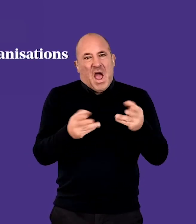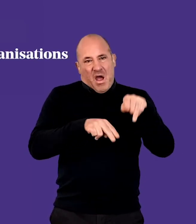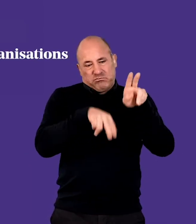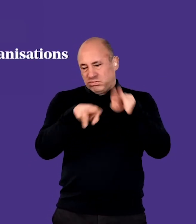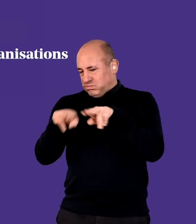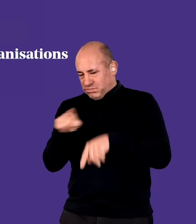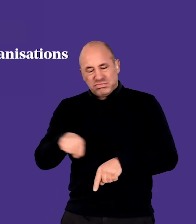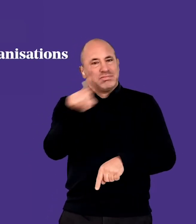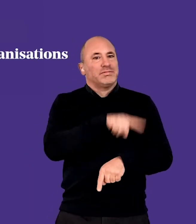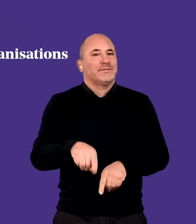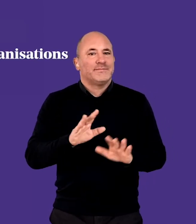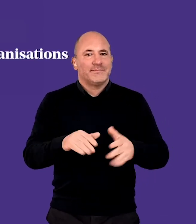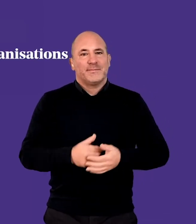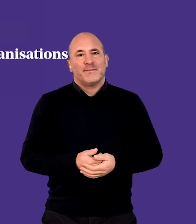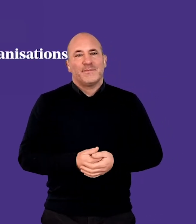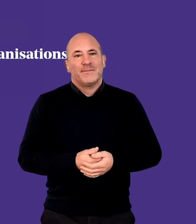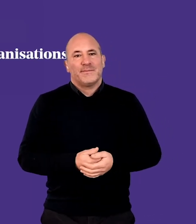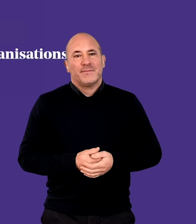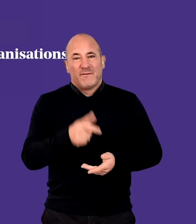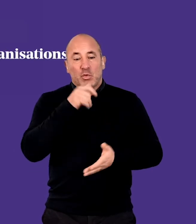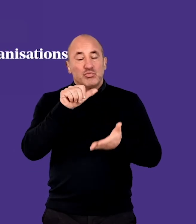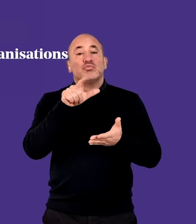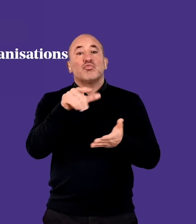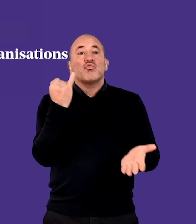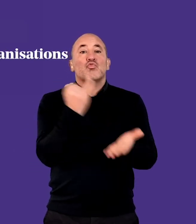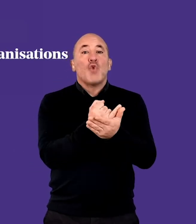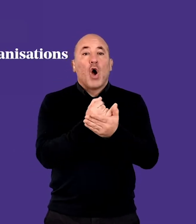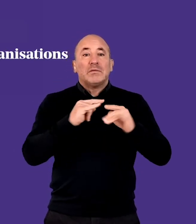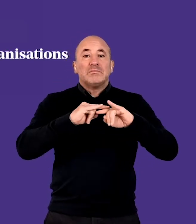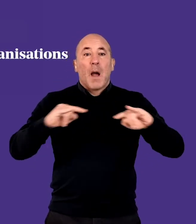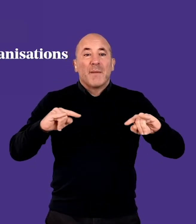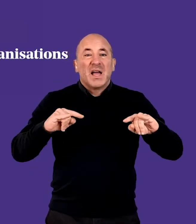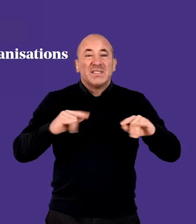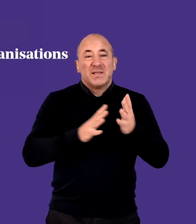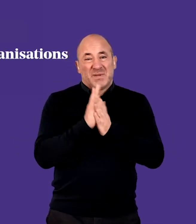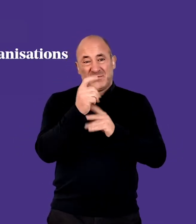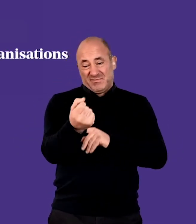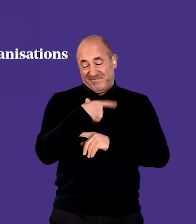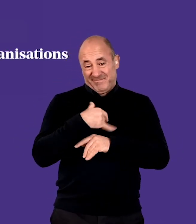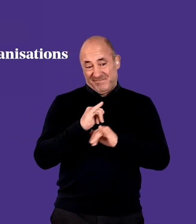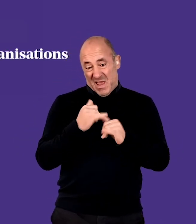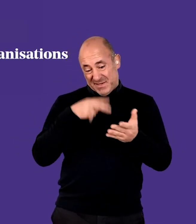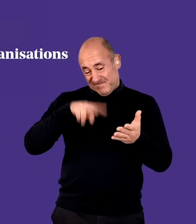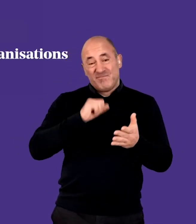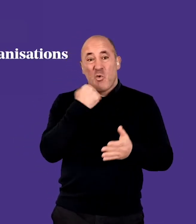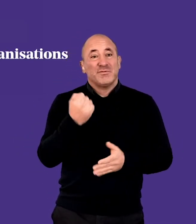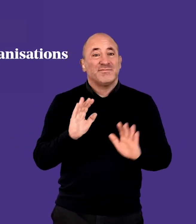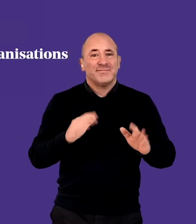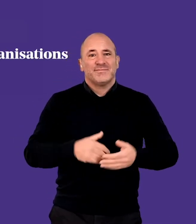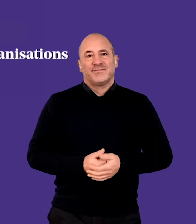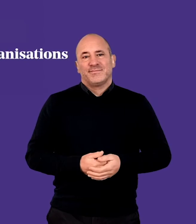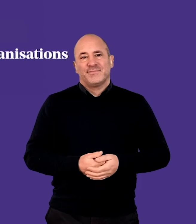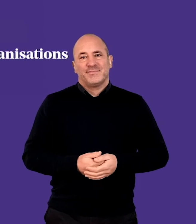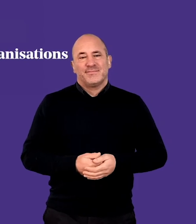can easily, clearly, and fairly assess applications. If you don't use the correct templates, we may not be able to